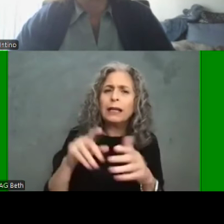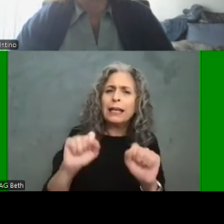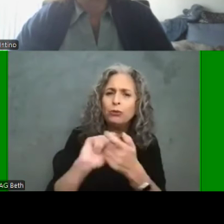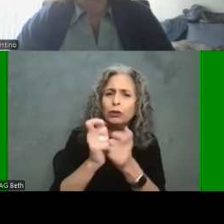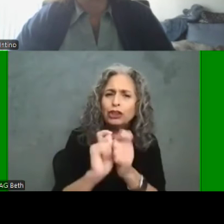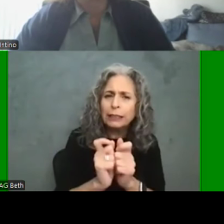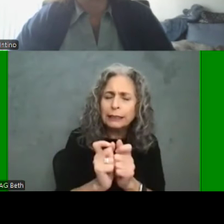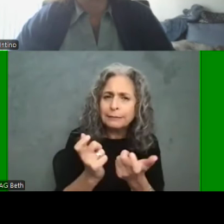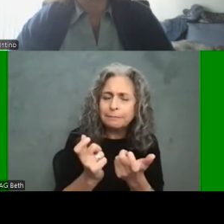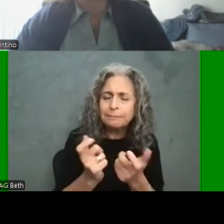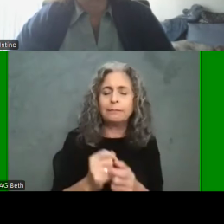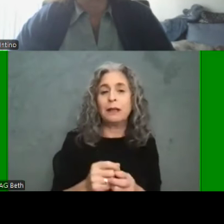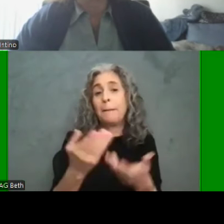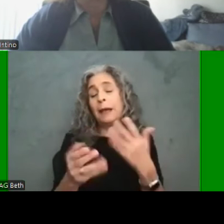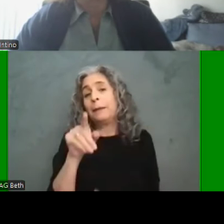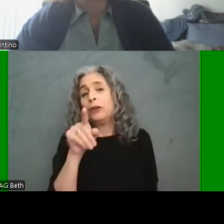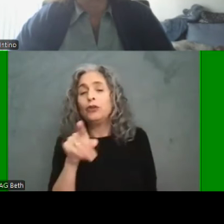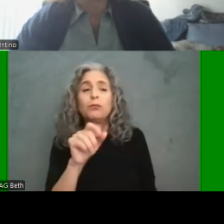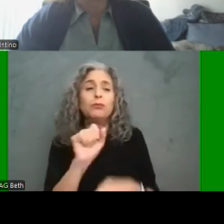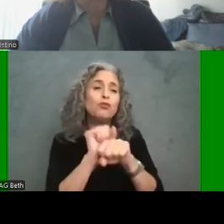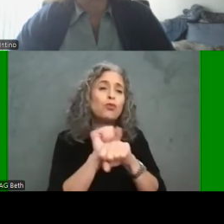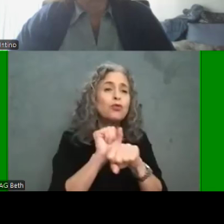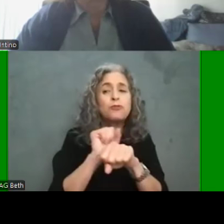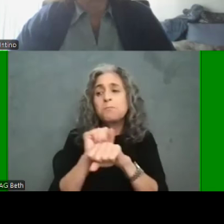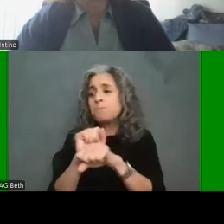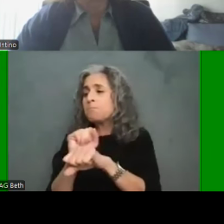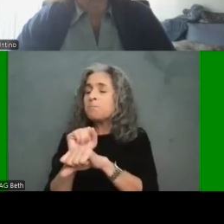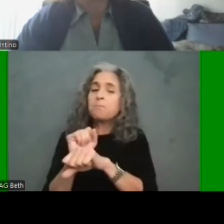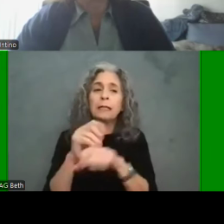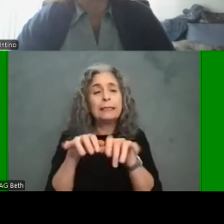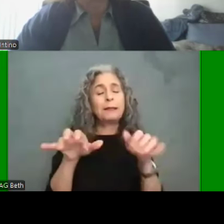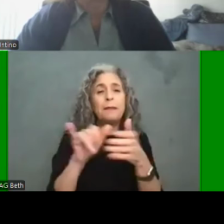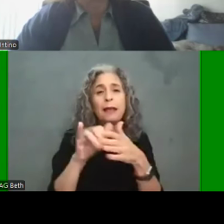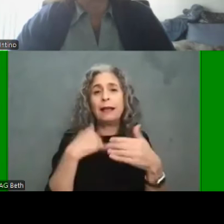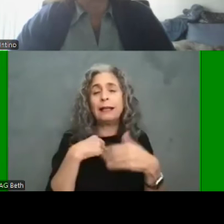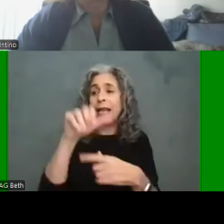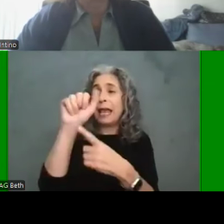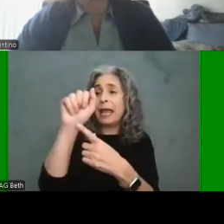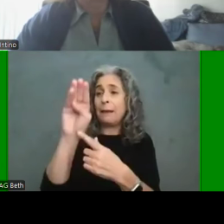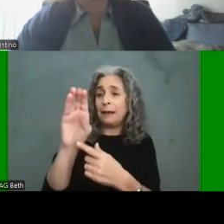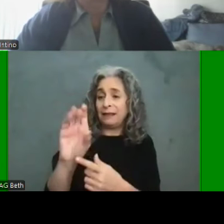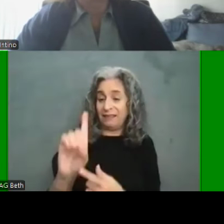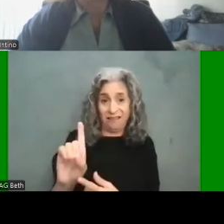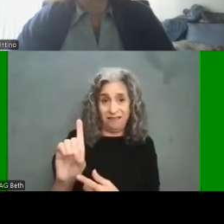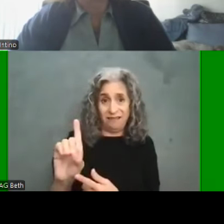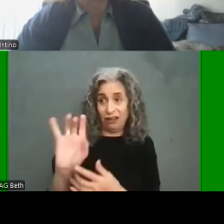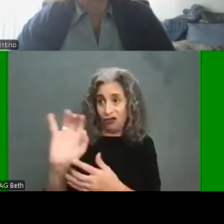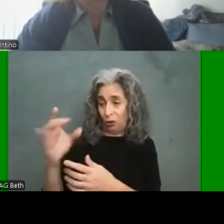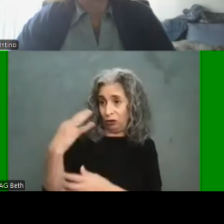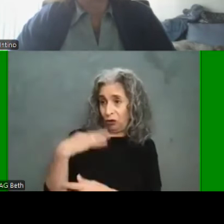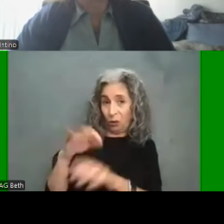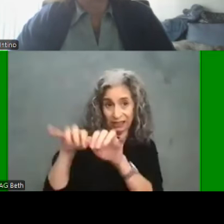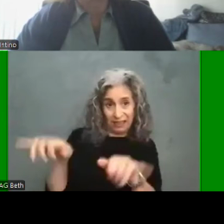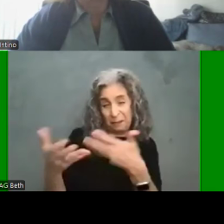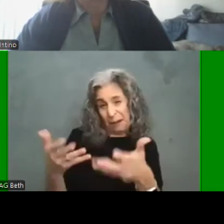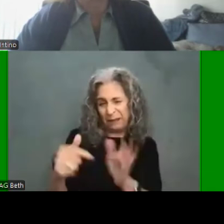adjust? So maybe you've been working on a system that had A, B, C, D as your scoring